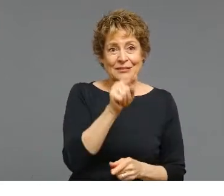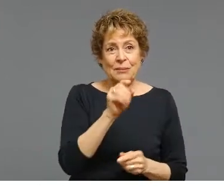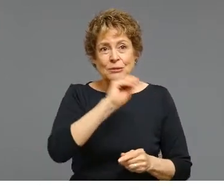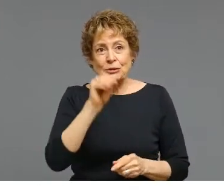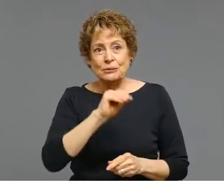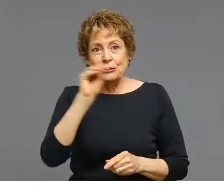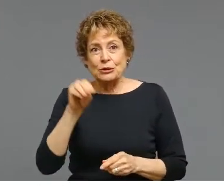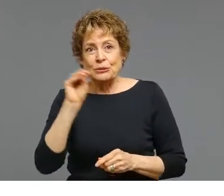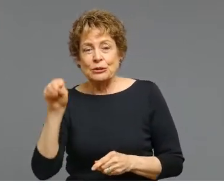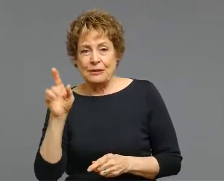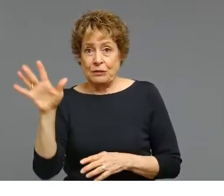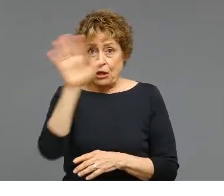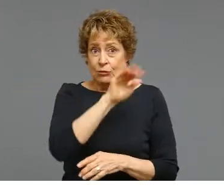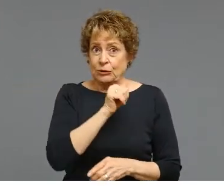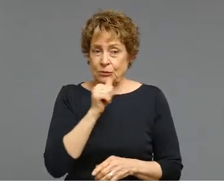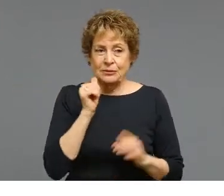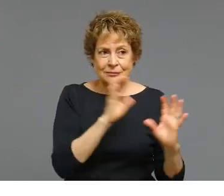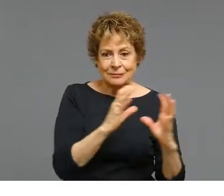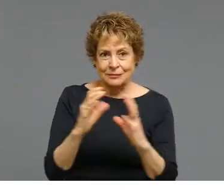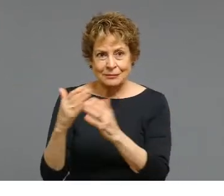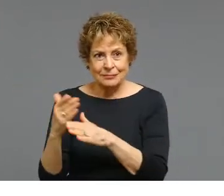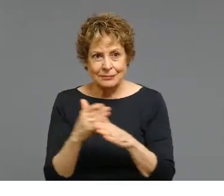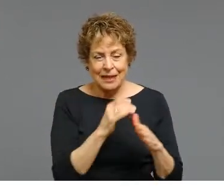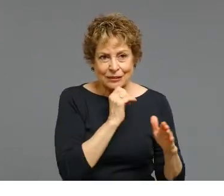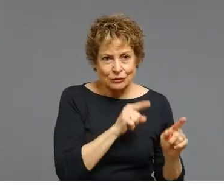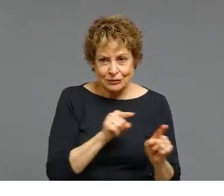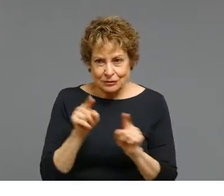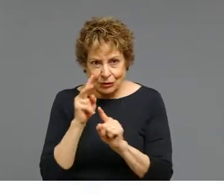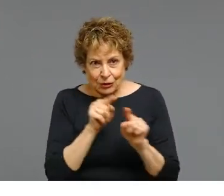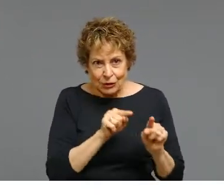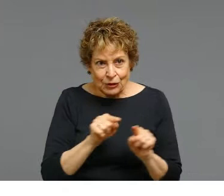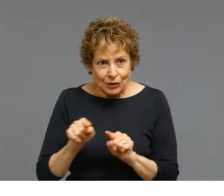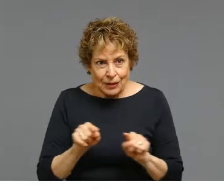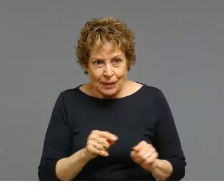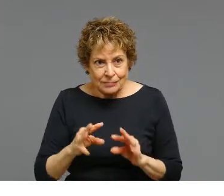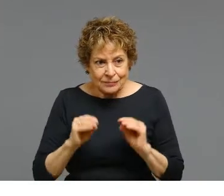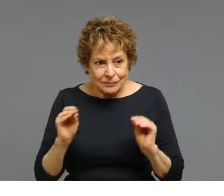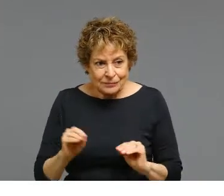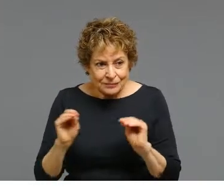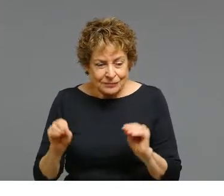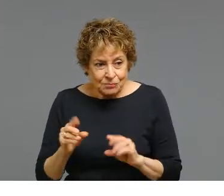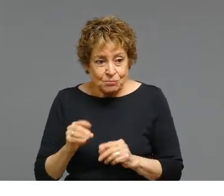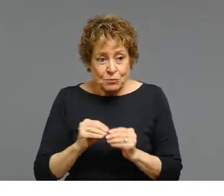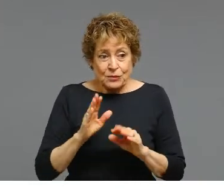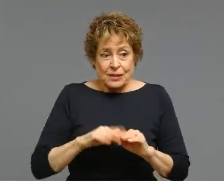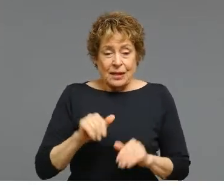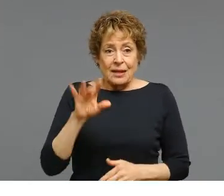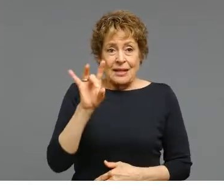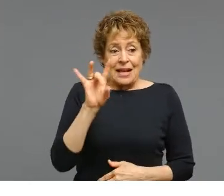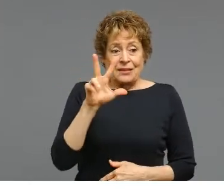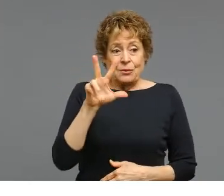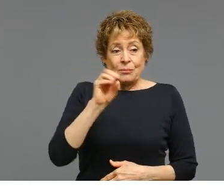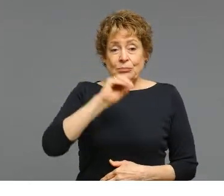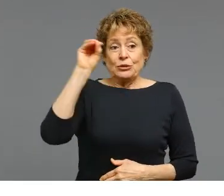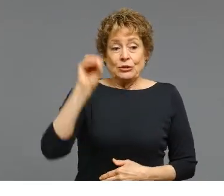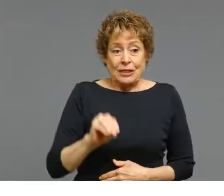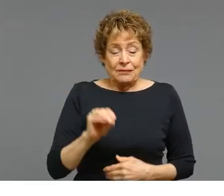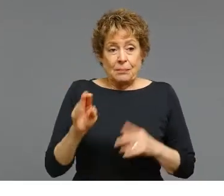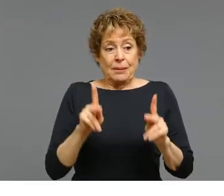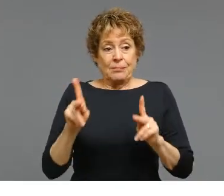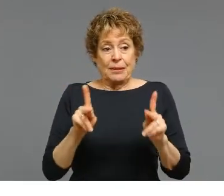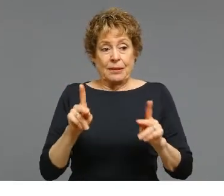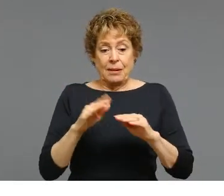We have vaccinated over 83% of those that are over the age of